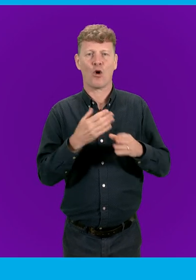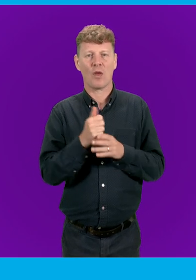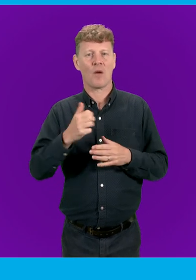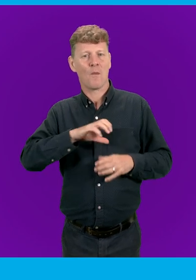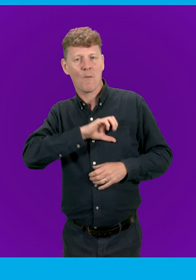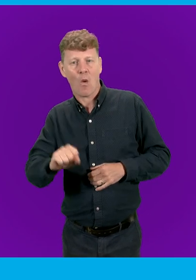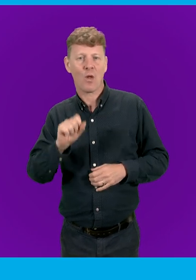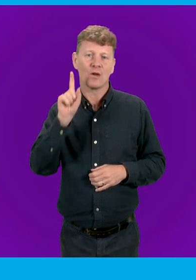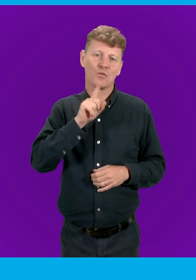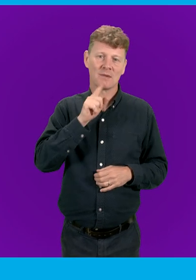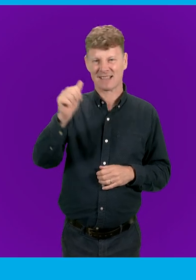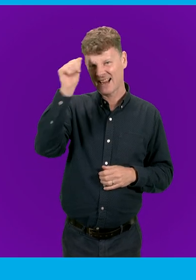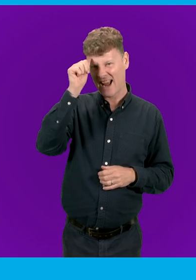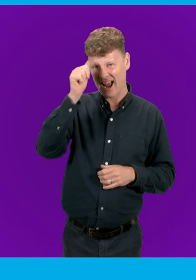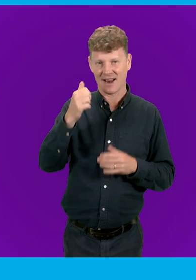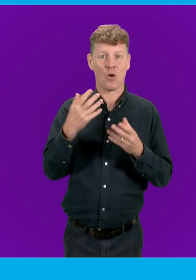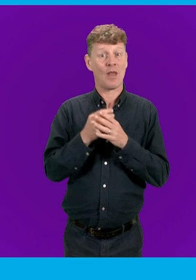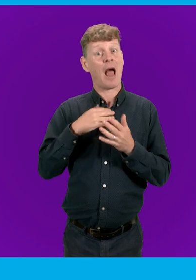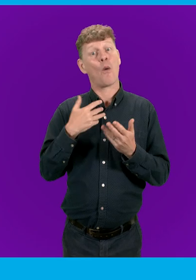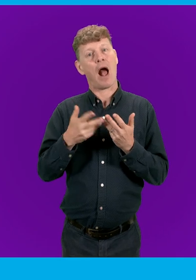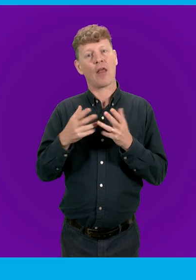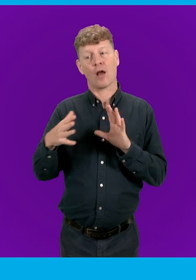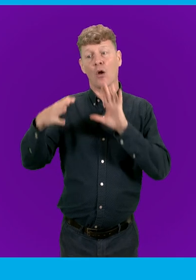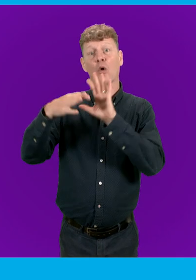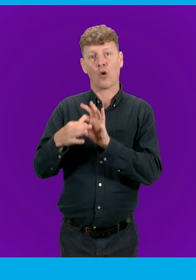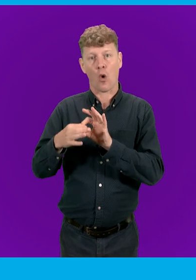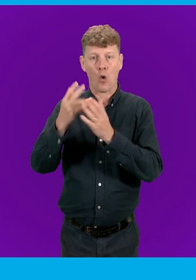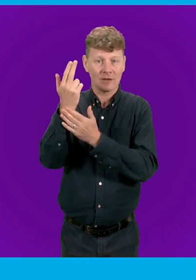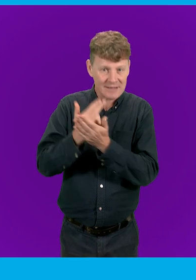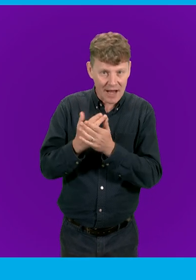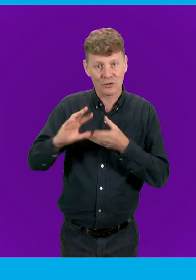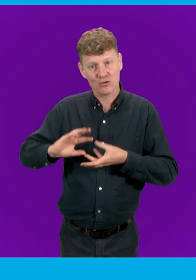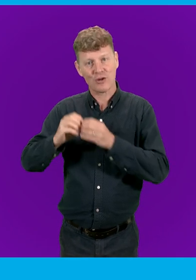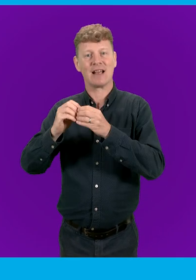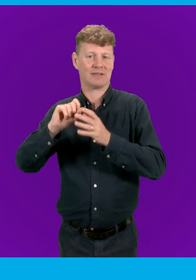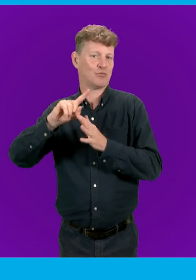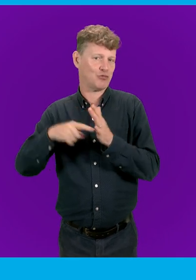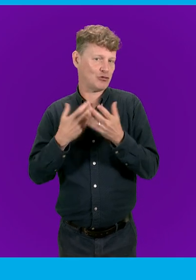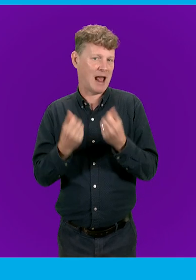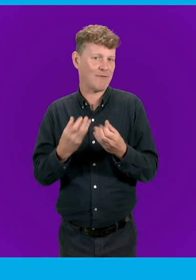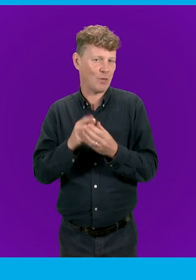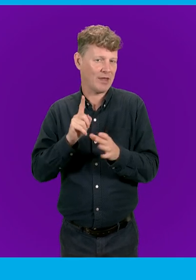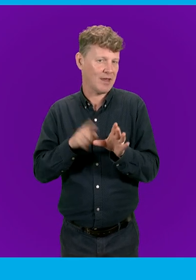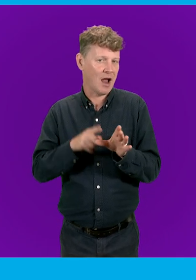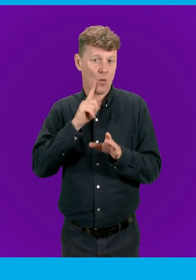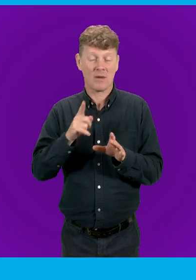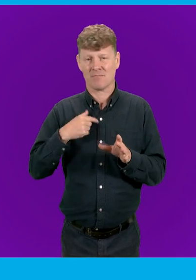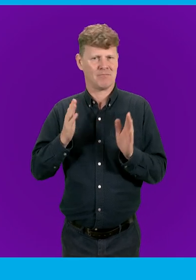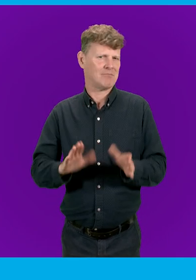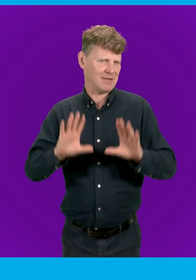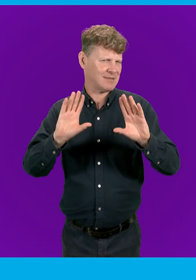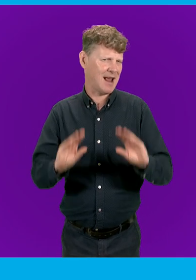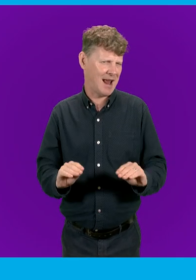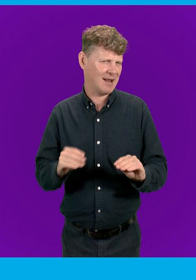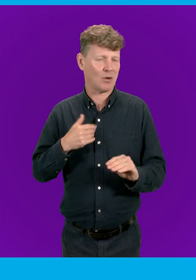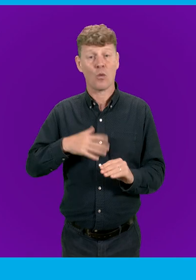Ken, alongside our other co-created and co-designed programmes with young people and young women. We must end there, however, but I would